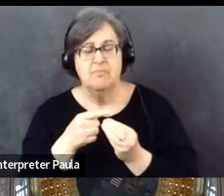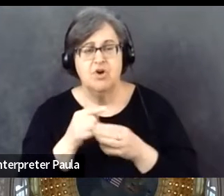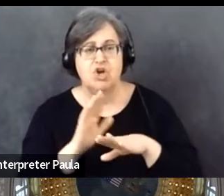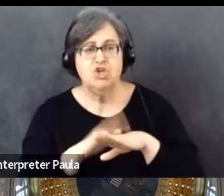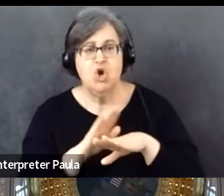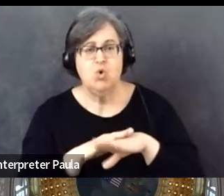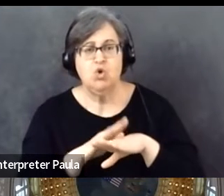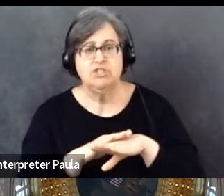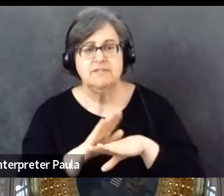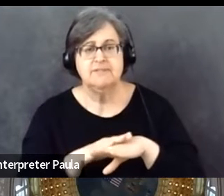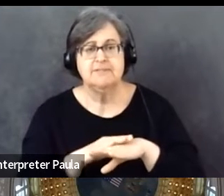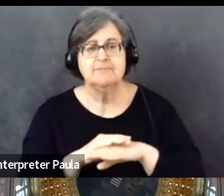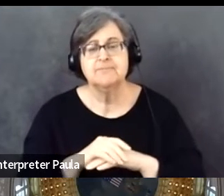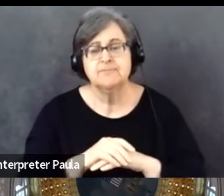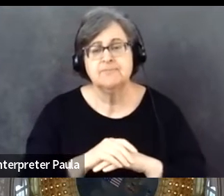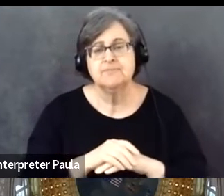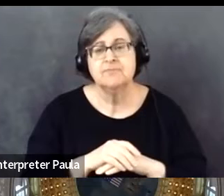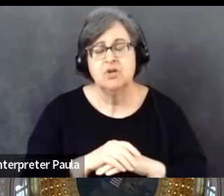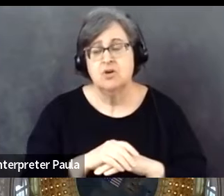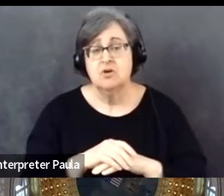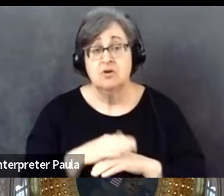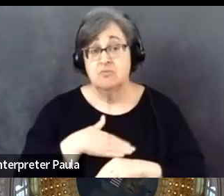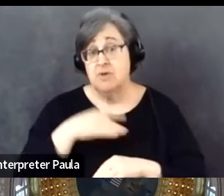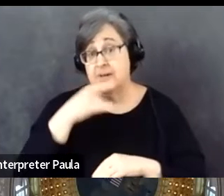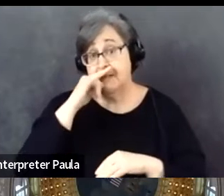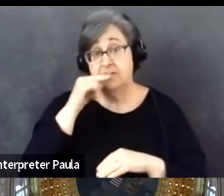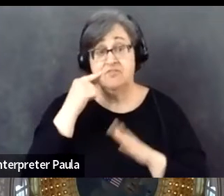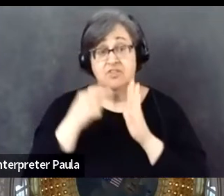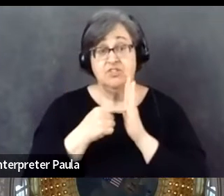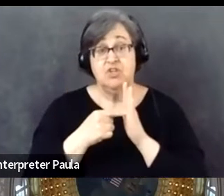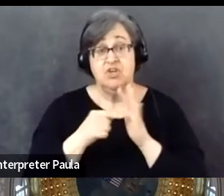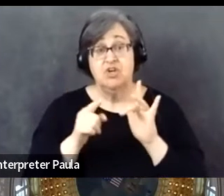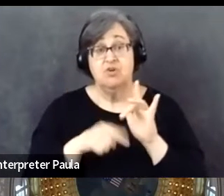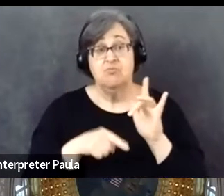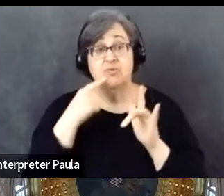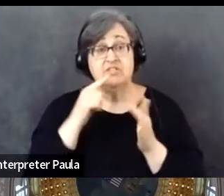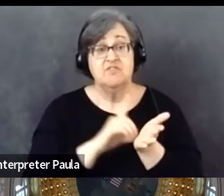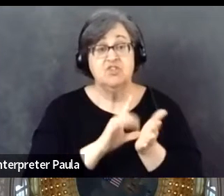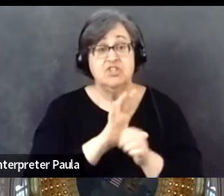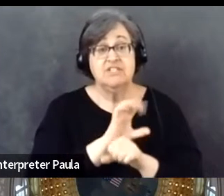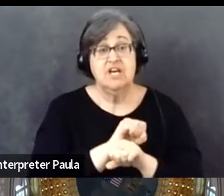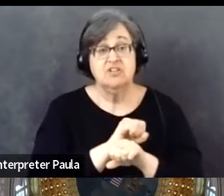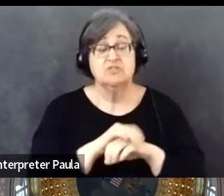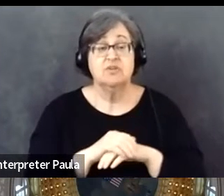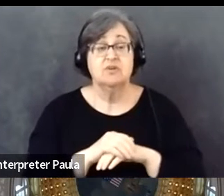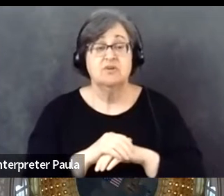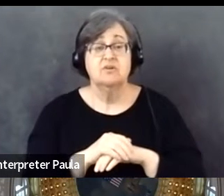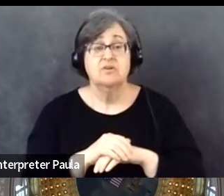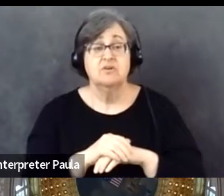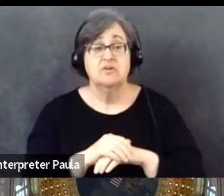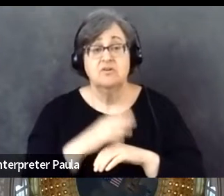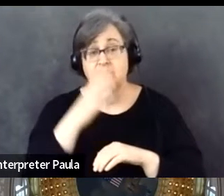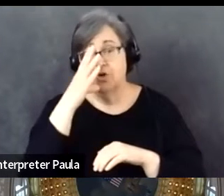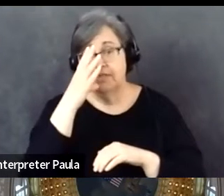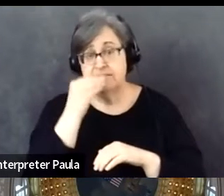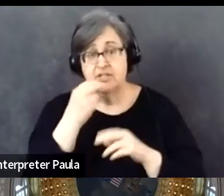notices about, my kid, for instance, missing for doctor's appointments, or sleep